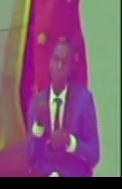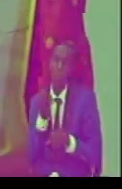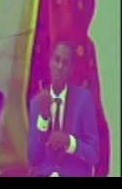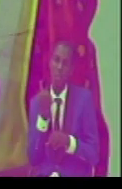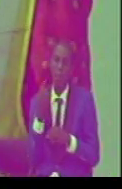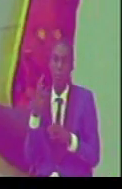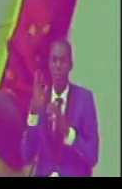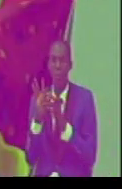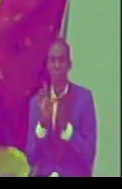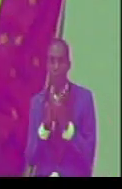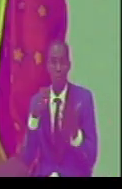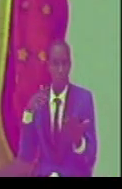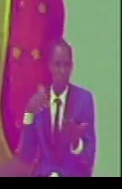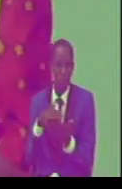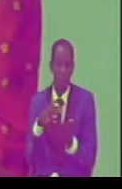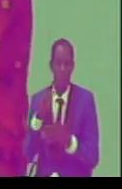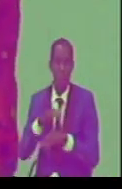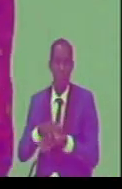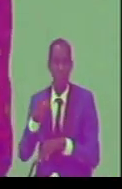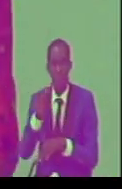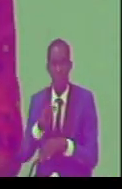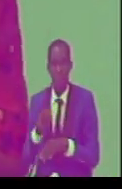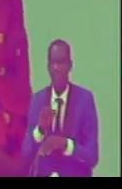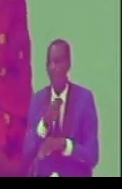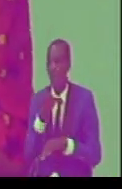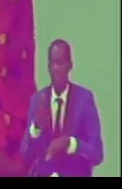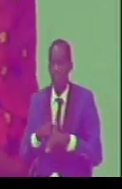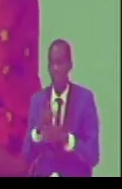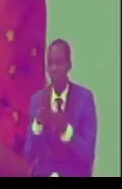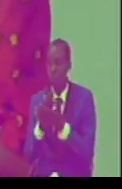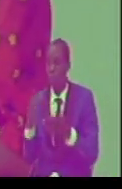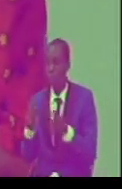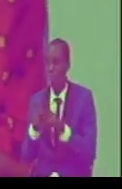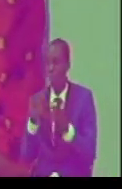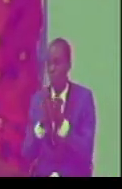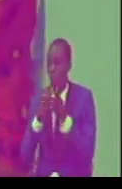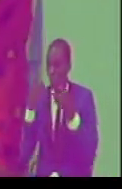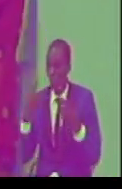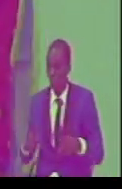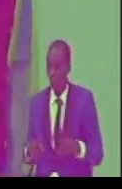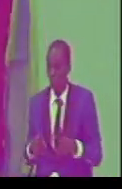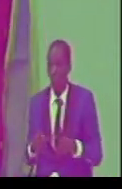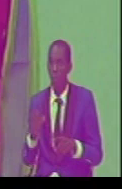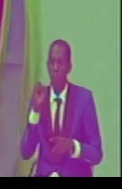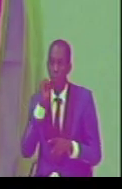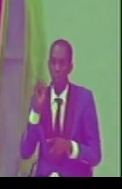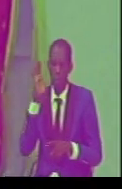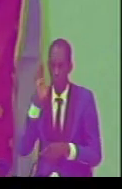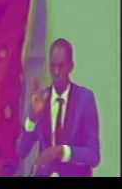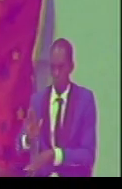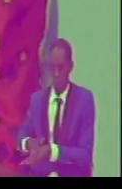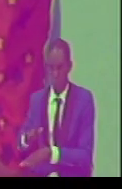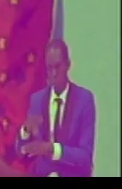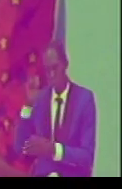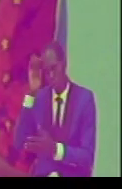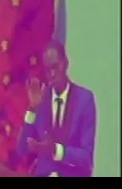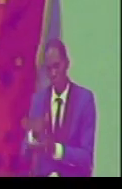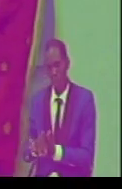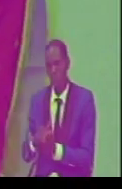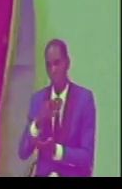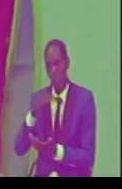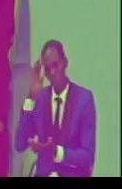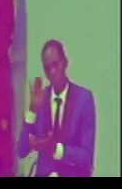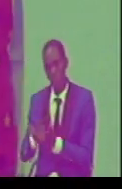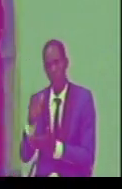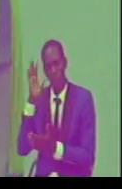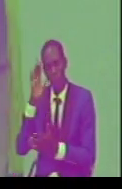this Bible study we had on Monday, anytime something like that happened, because I will sit beside him, I will